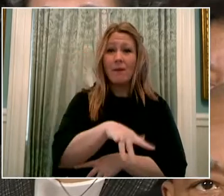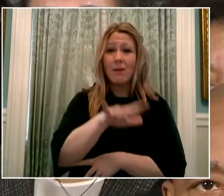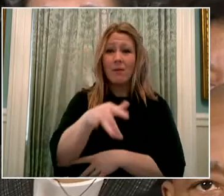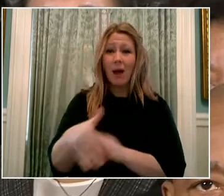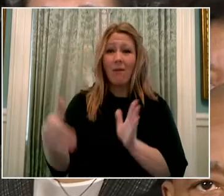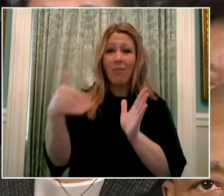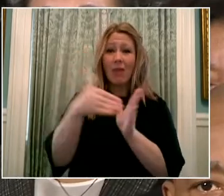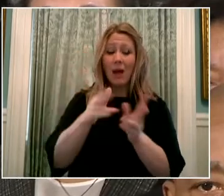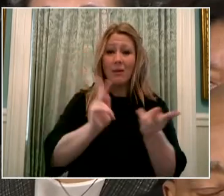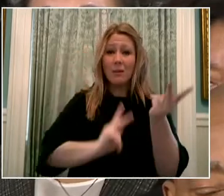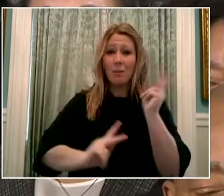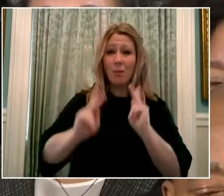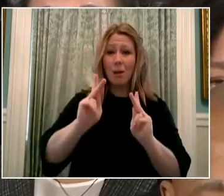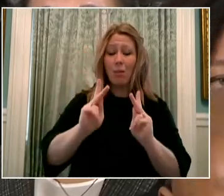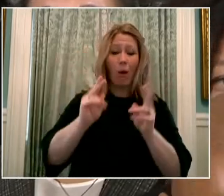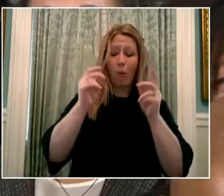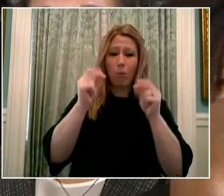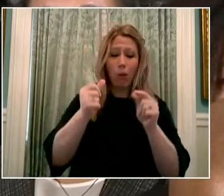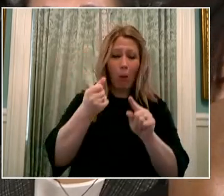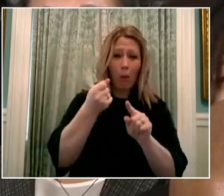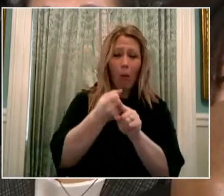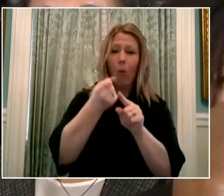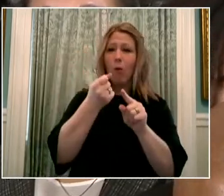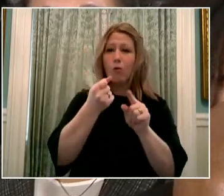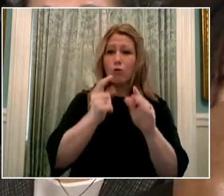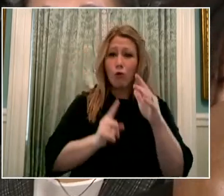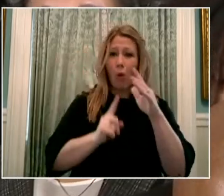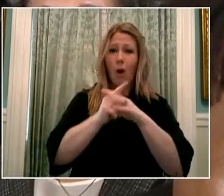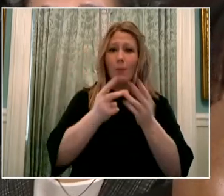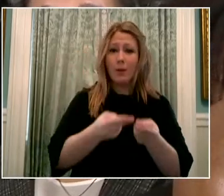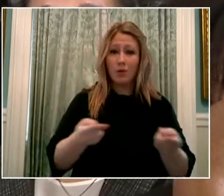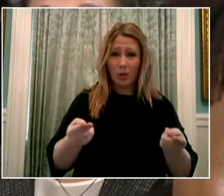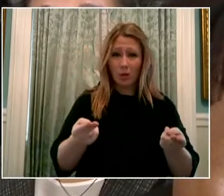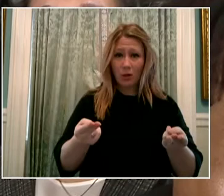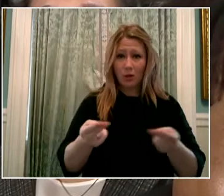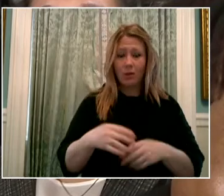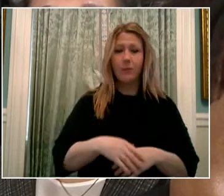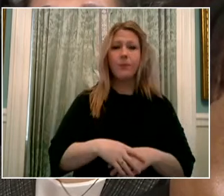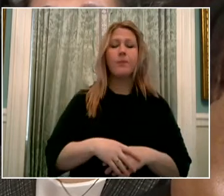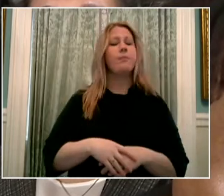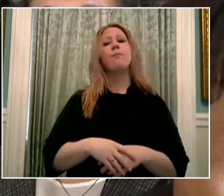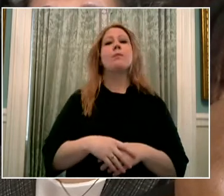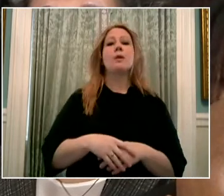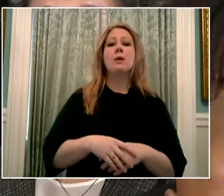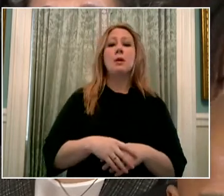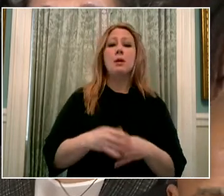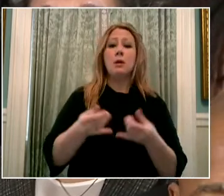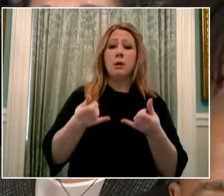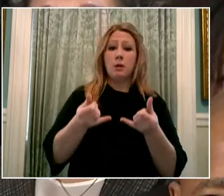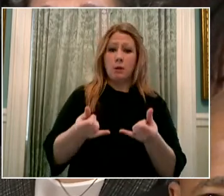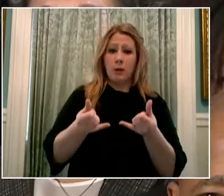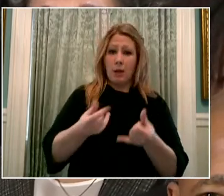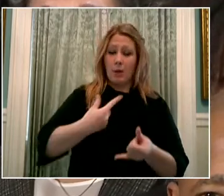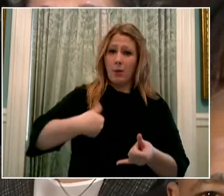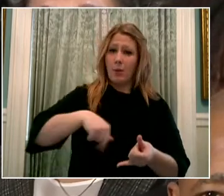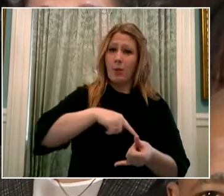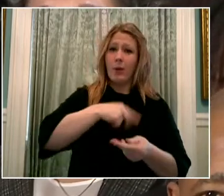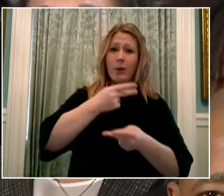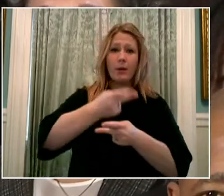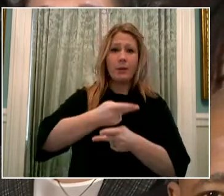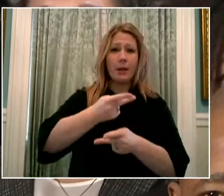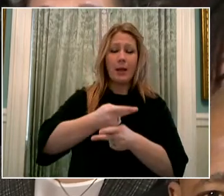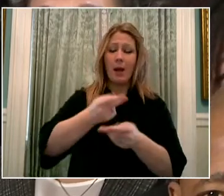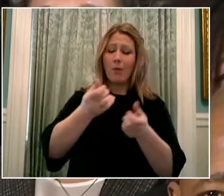Over 34,600 asylum seekers are currently in our care and being housed in one of our